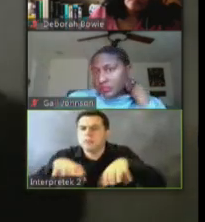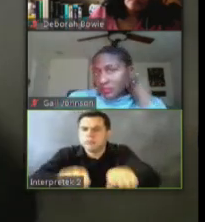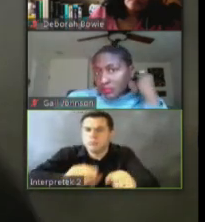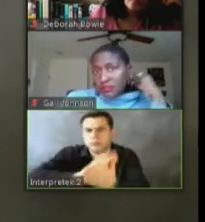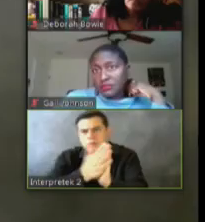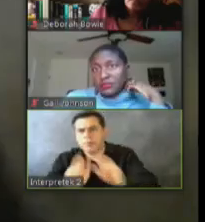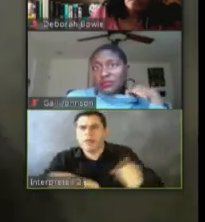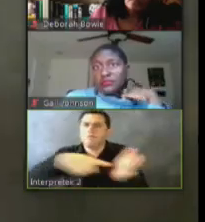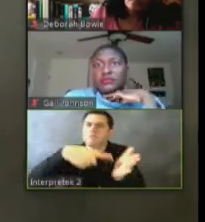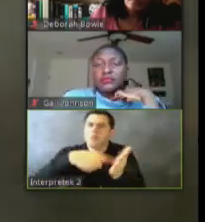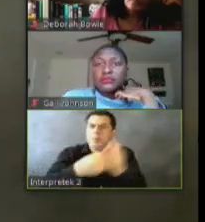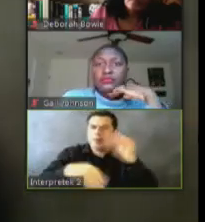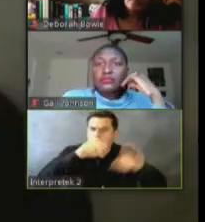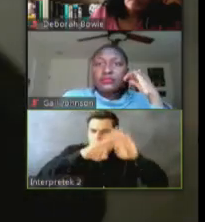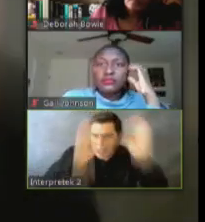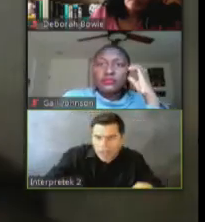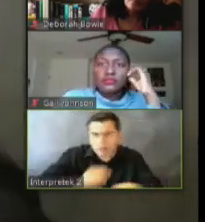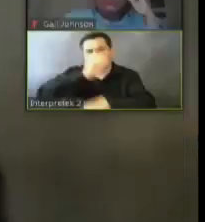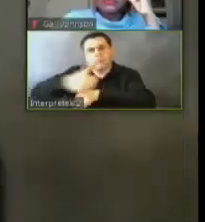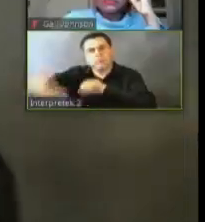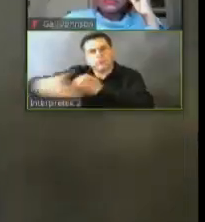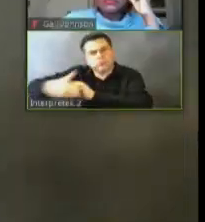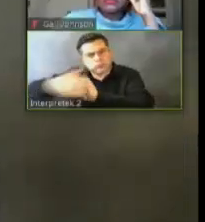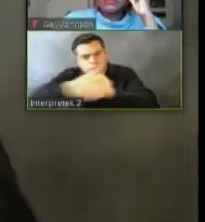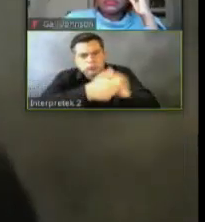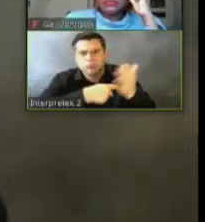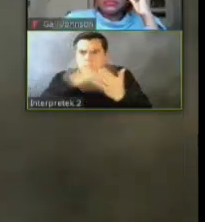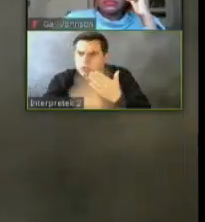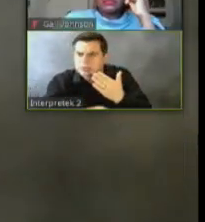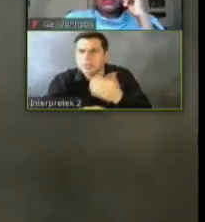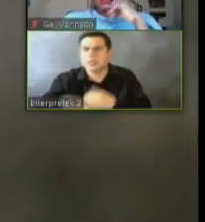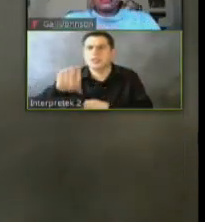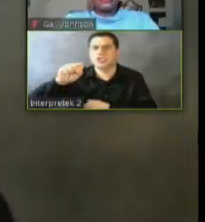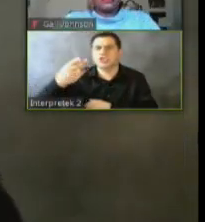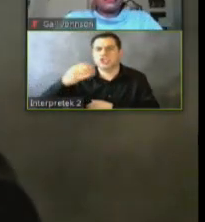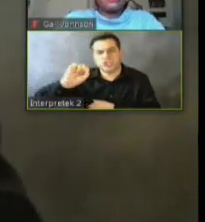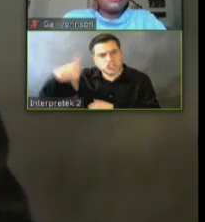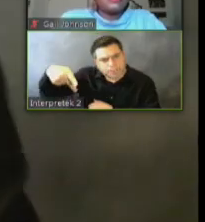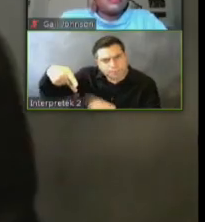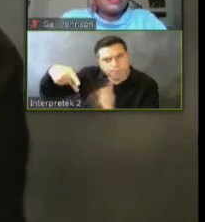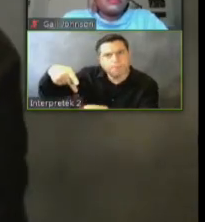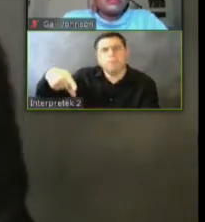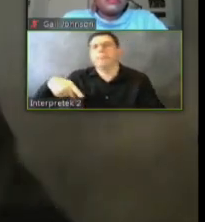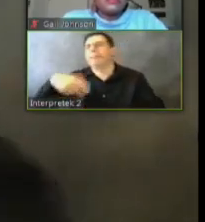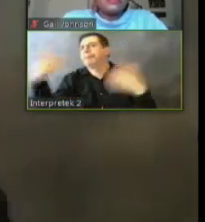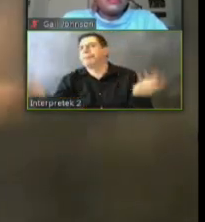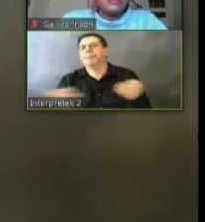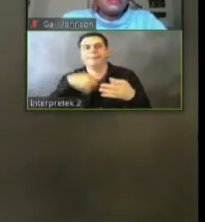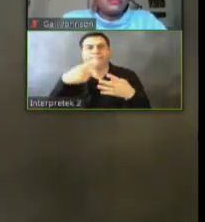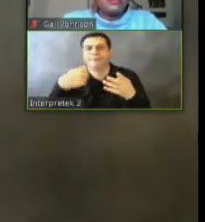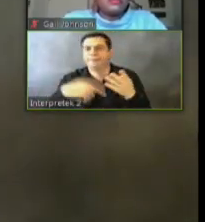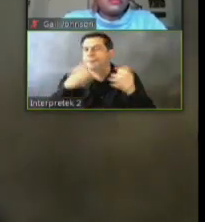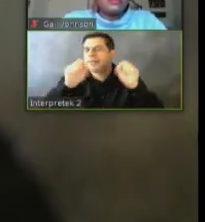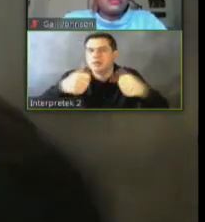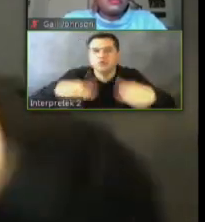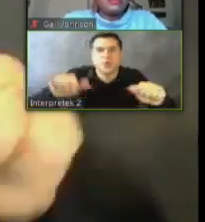program, advocating SHIP, and then the additional strategies of devoting some general revenue, implementing a linkage fees